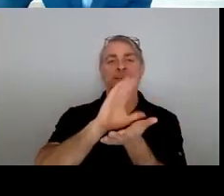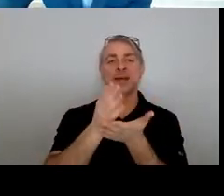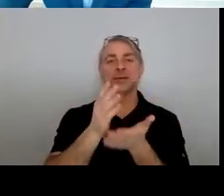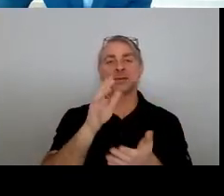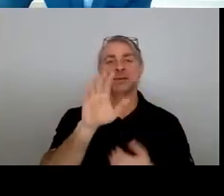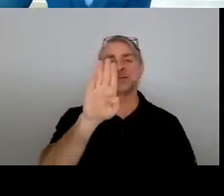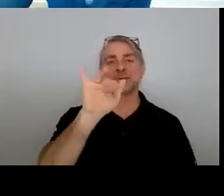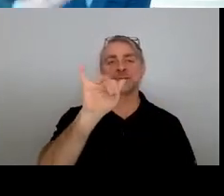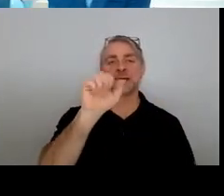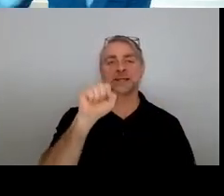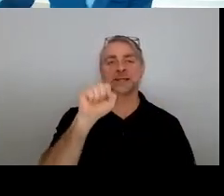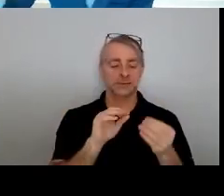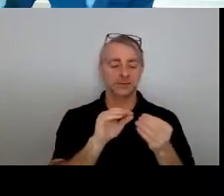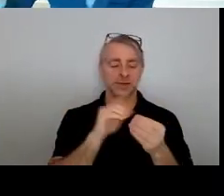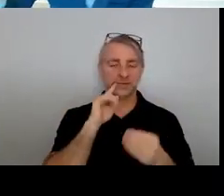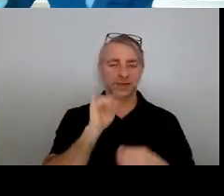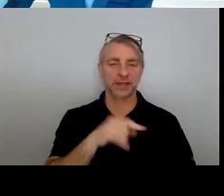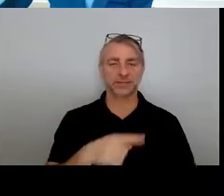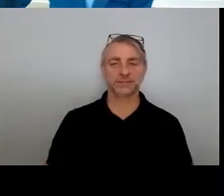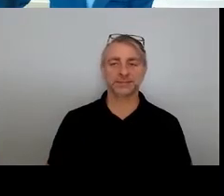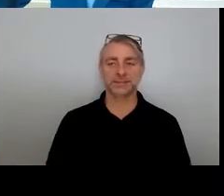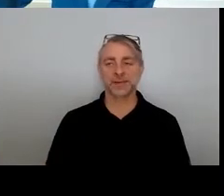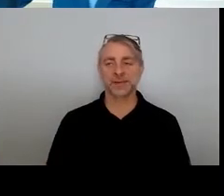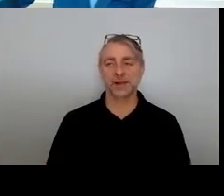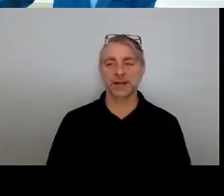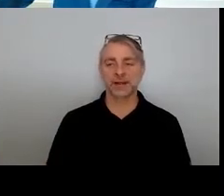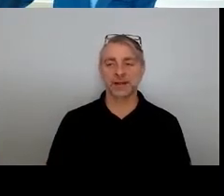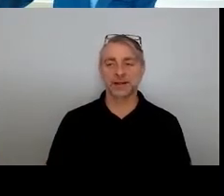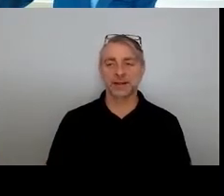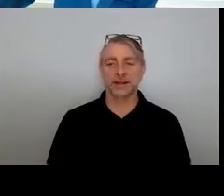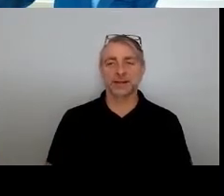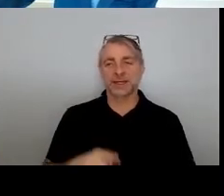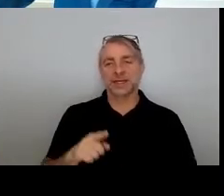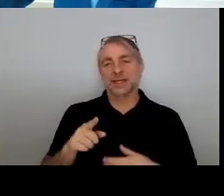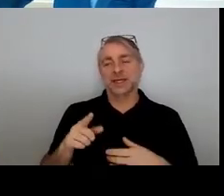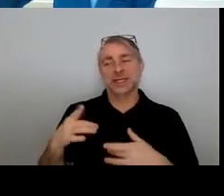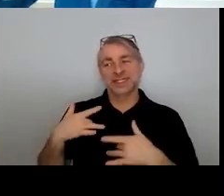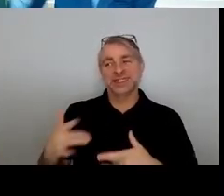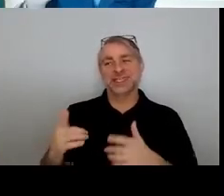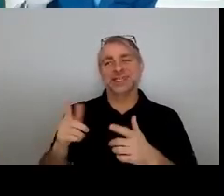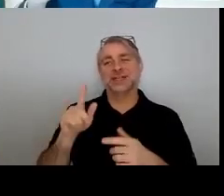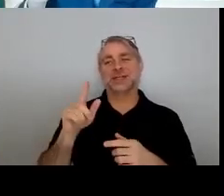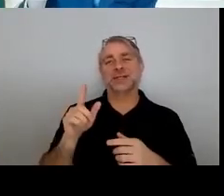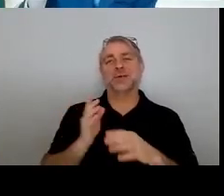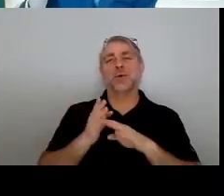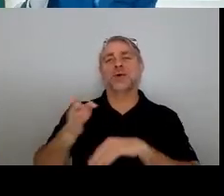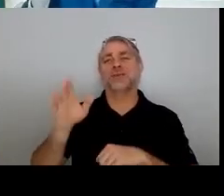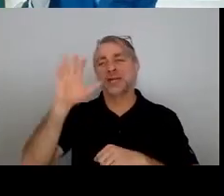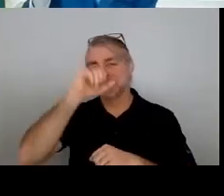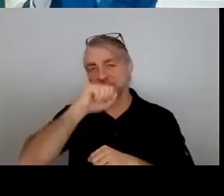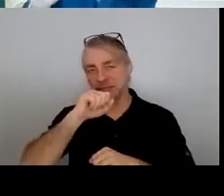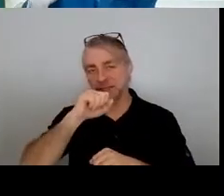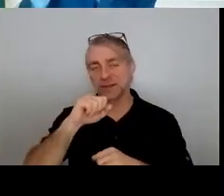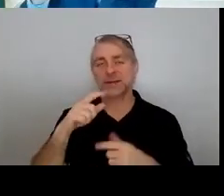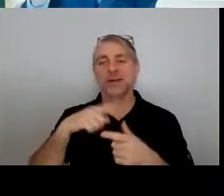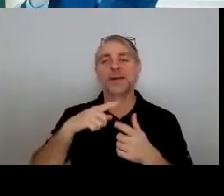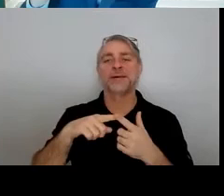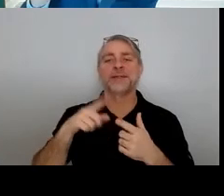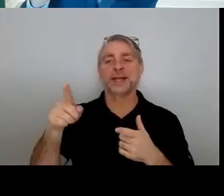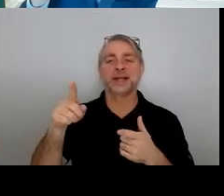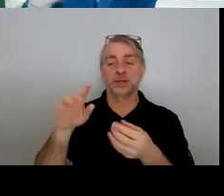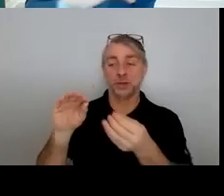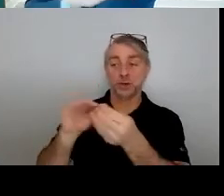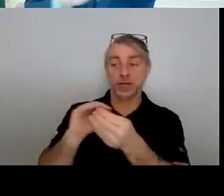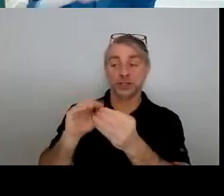bias. So it's slightly too large, and that correction decreases that standardized mean difference just